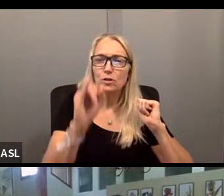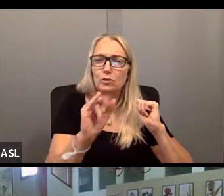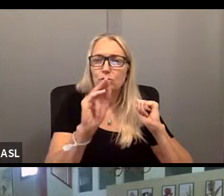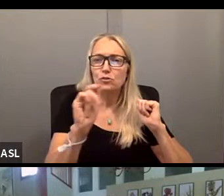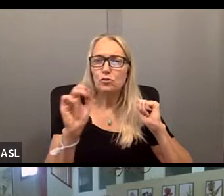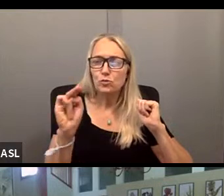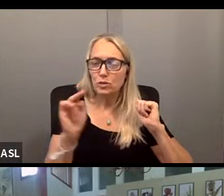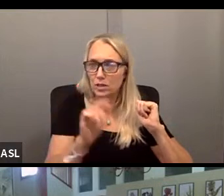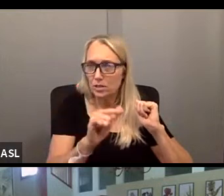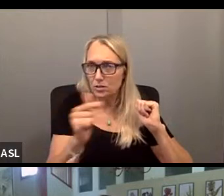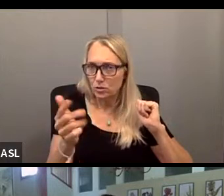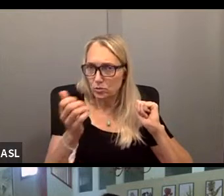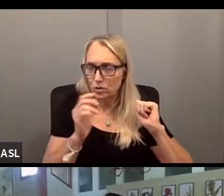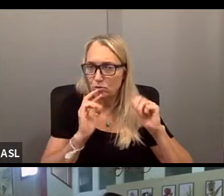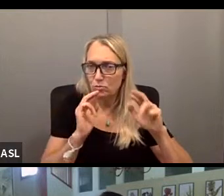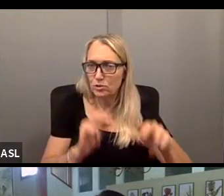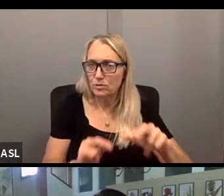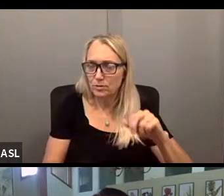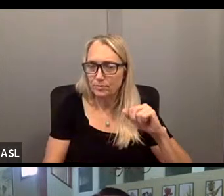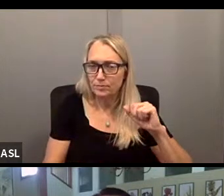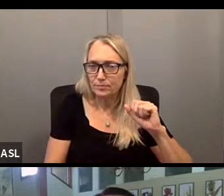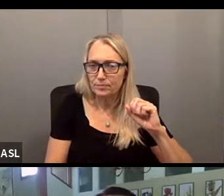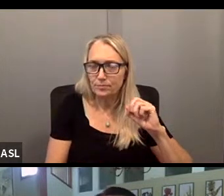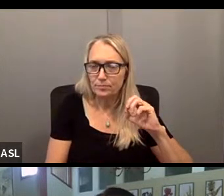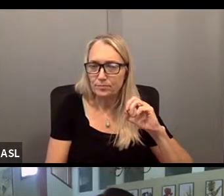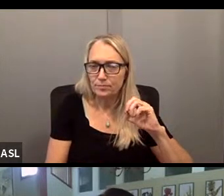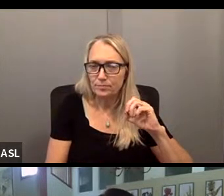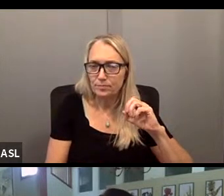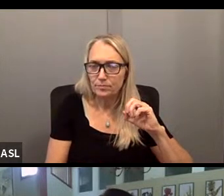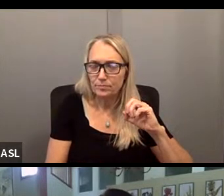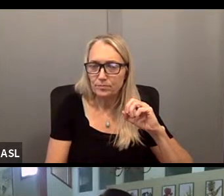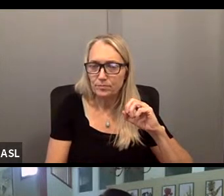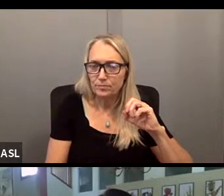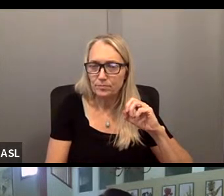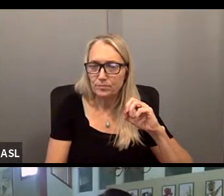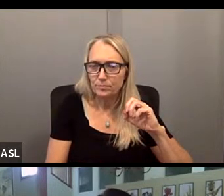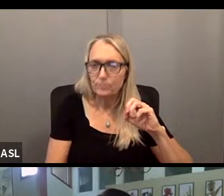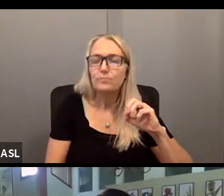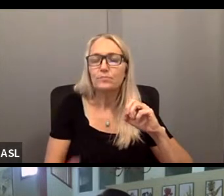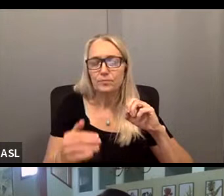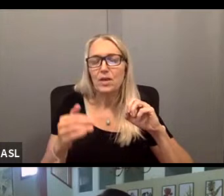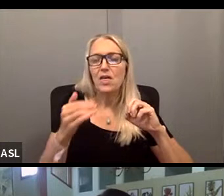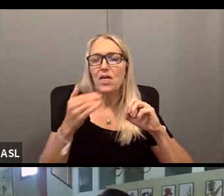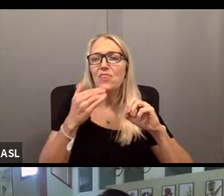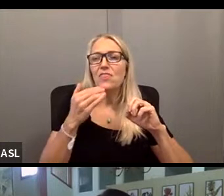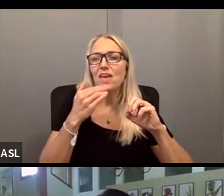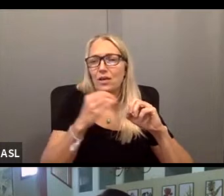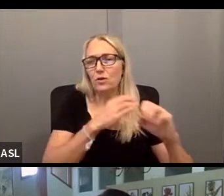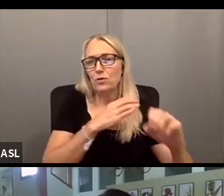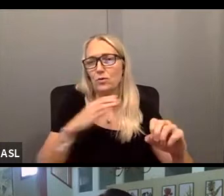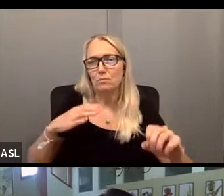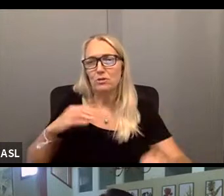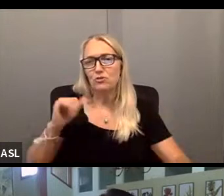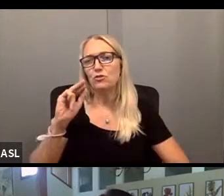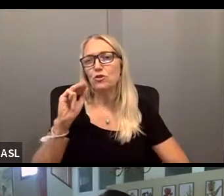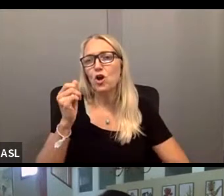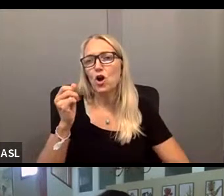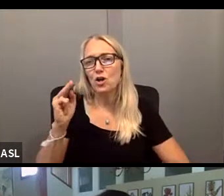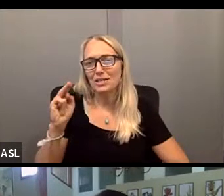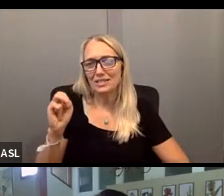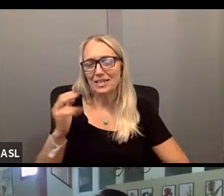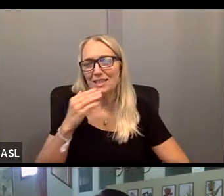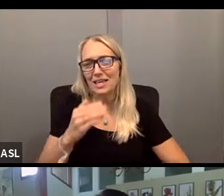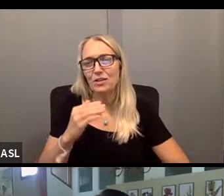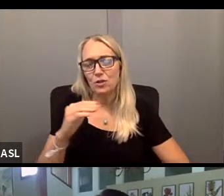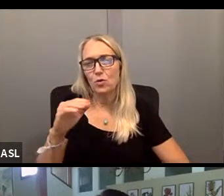you like to respond? Oh, thank you, Commissioner Augustine and Commissioner